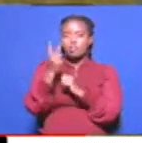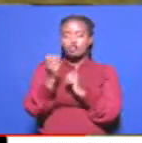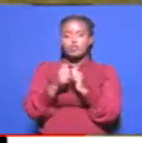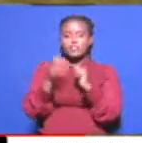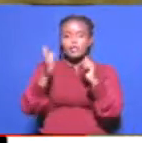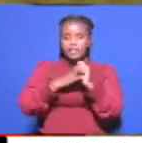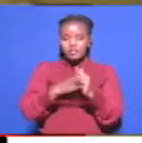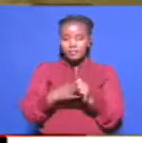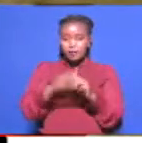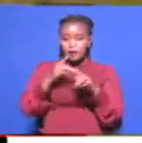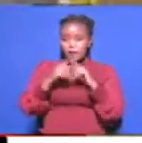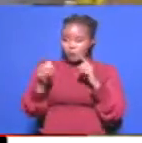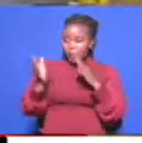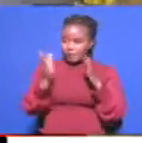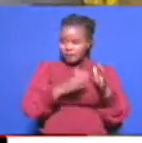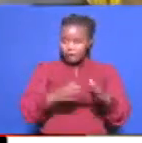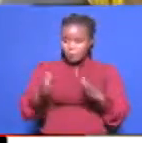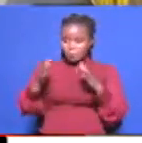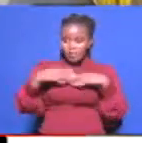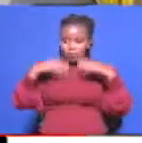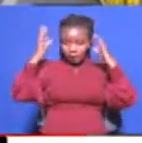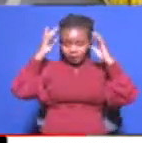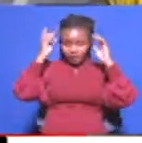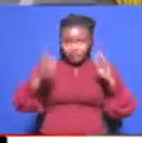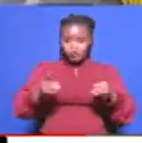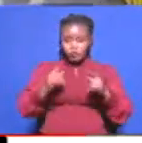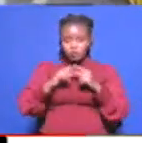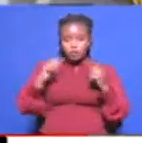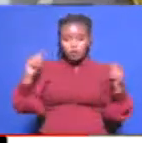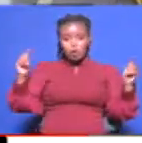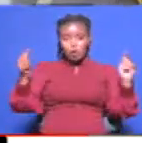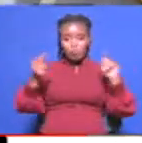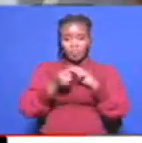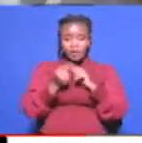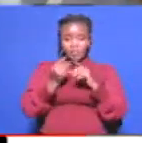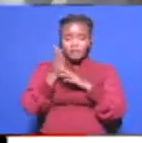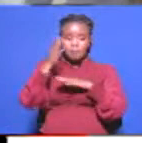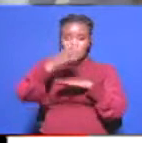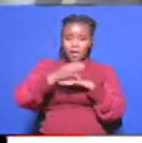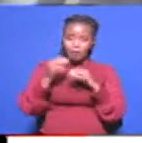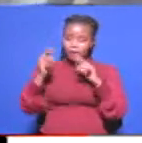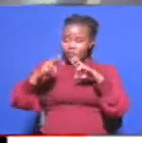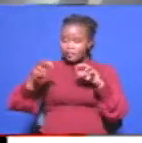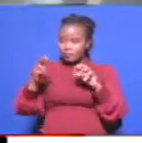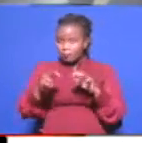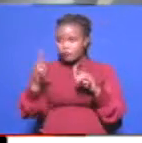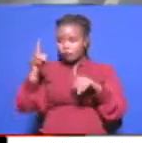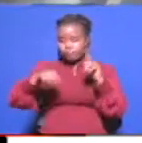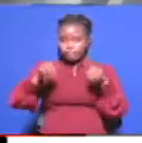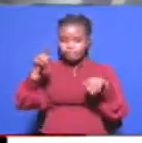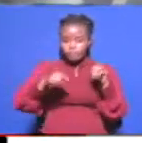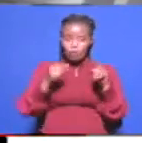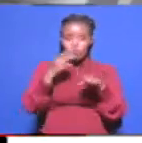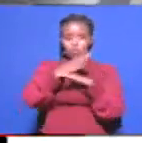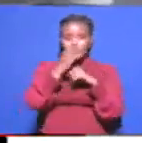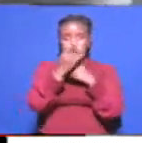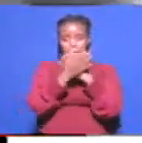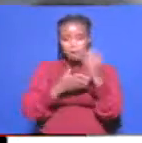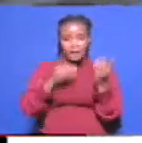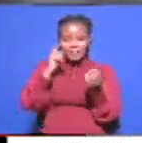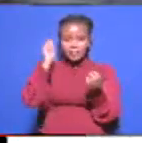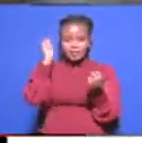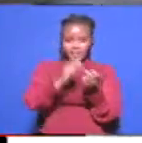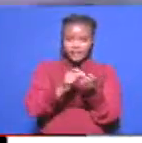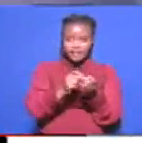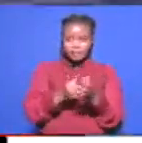sought to have the decision of the SDT overturned by CAS following an assessment of the changes in Chepkirui's blood sample profile over time.